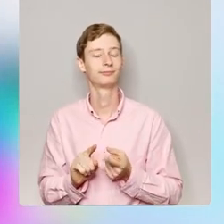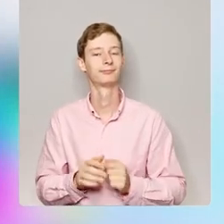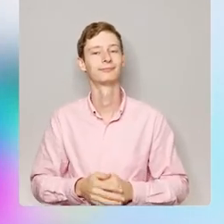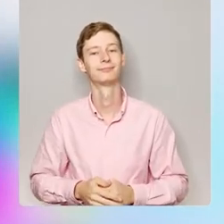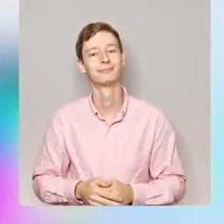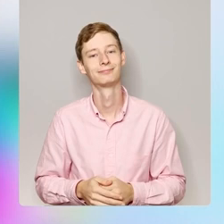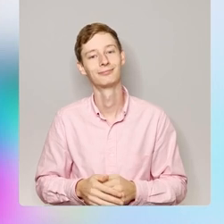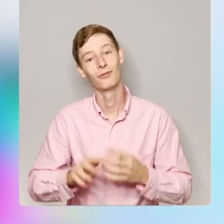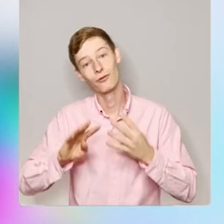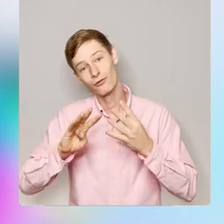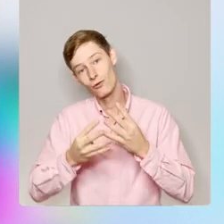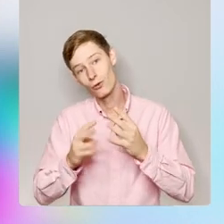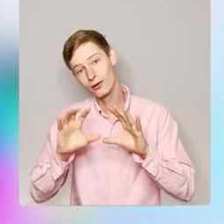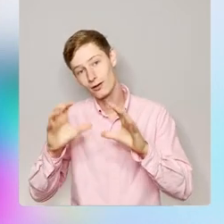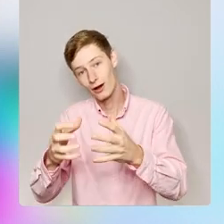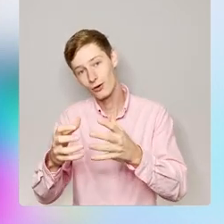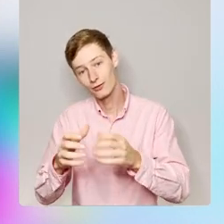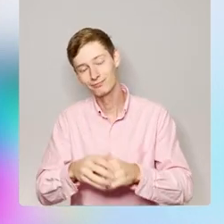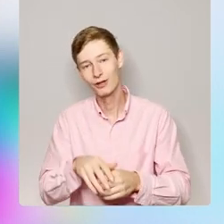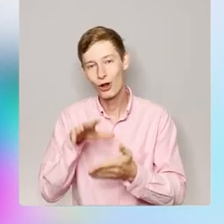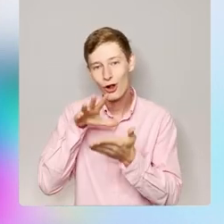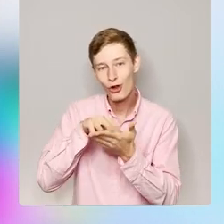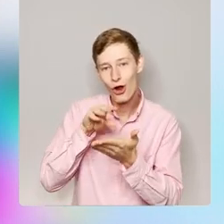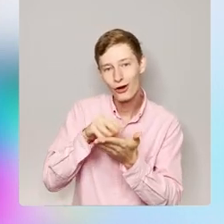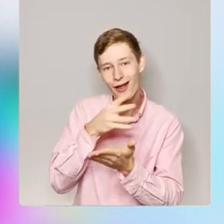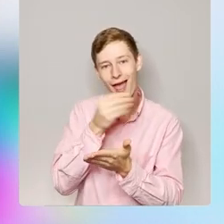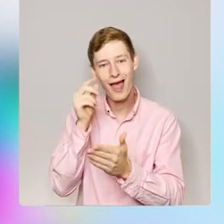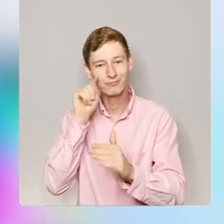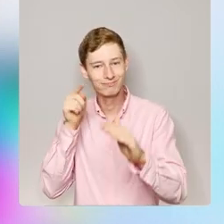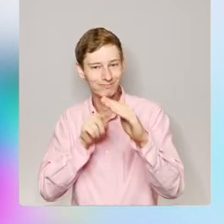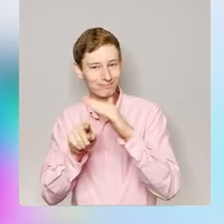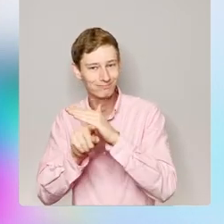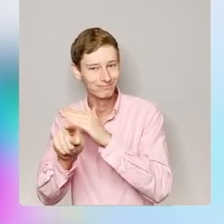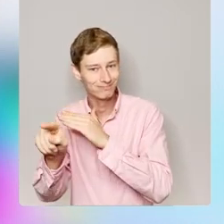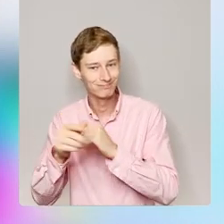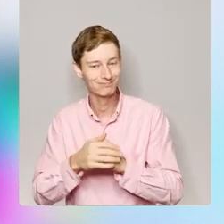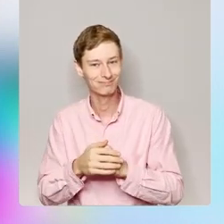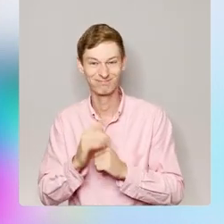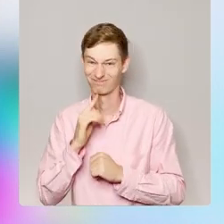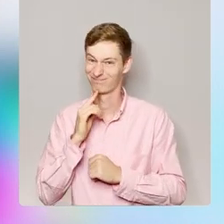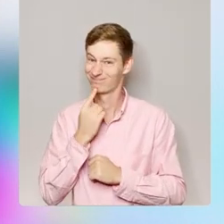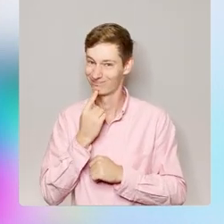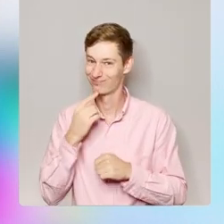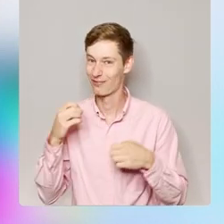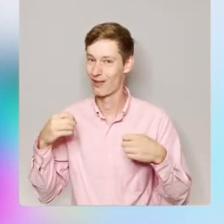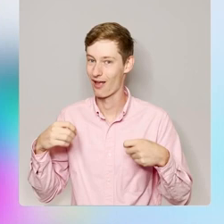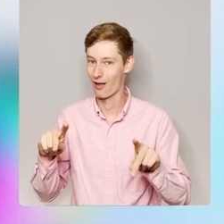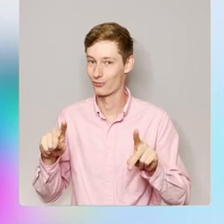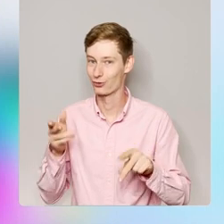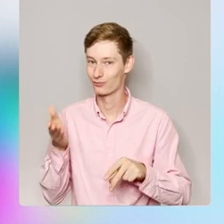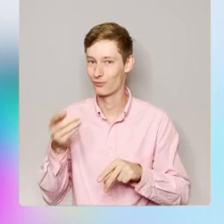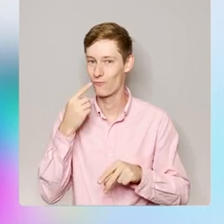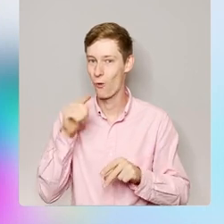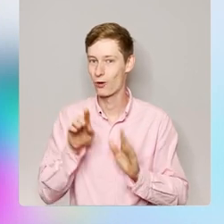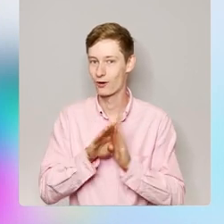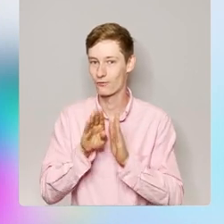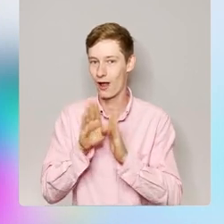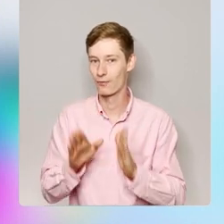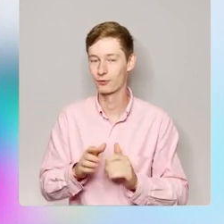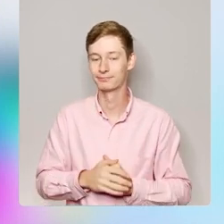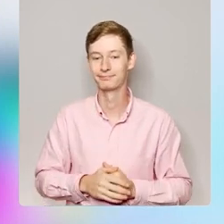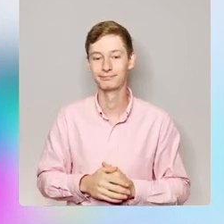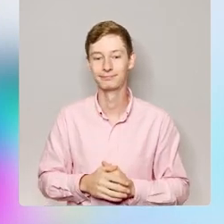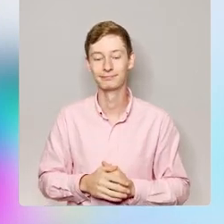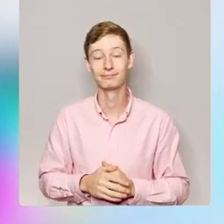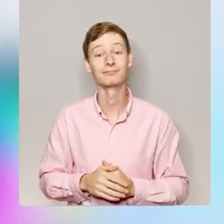Finally, our fourth category is learning and exploration. This represents a significant opportunity for developers.